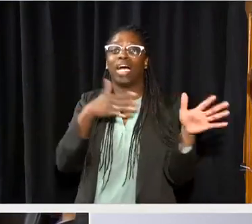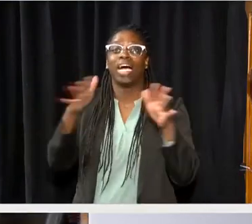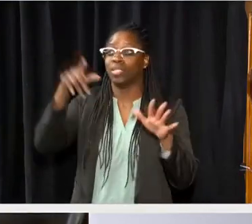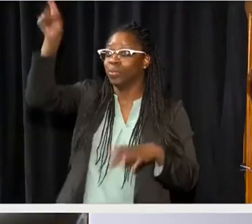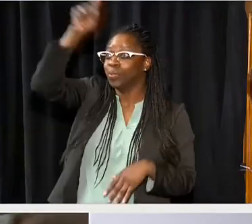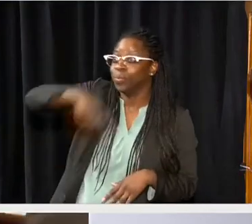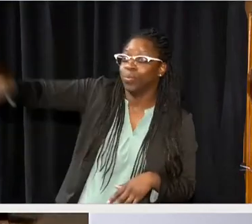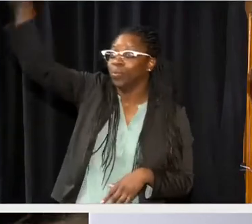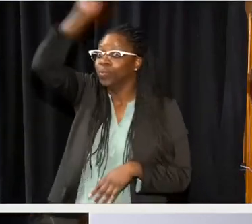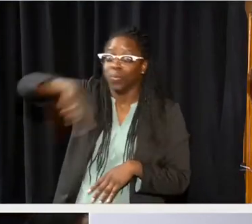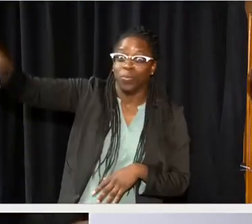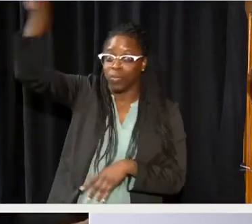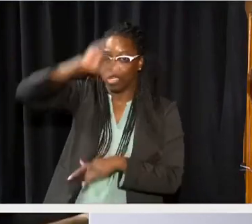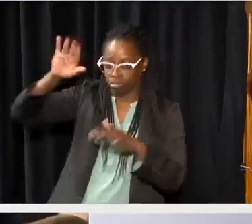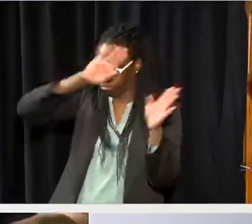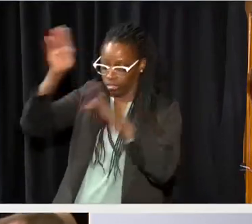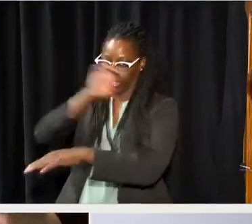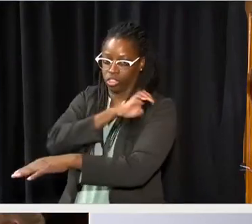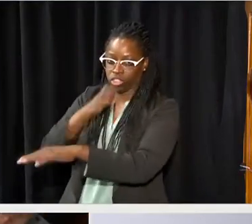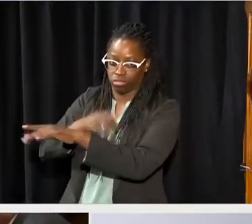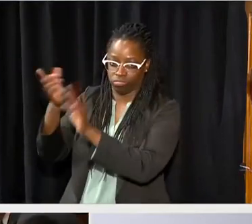On its way.